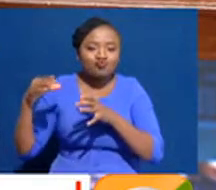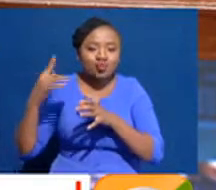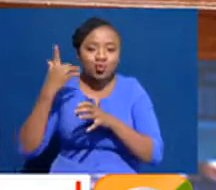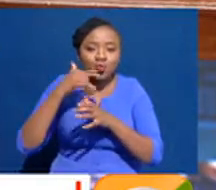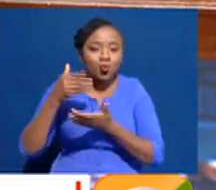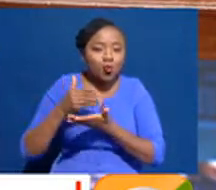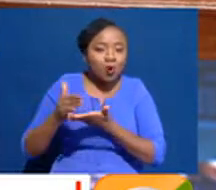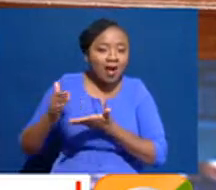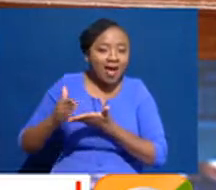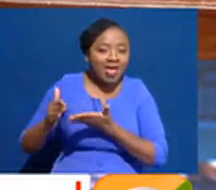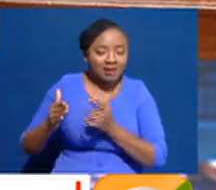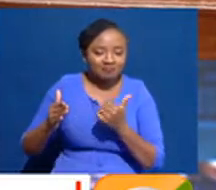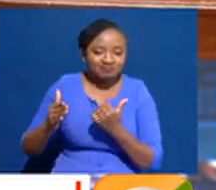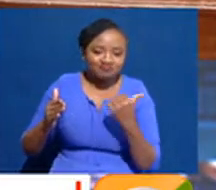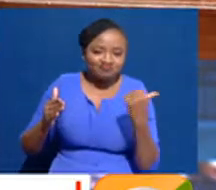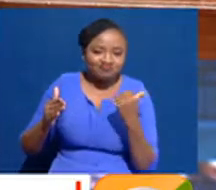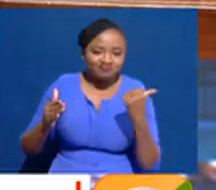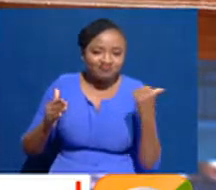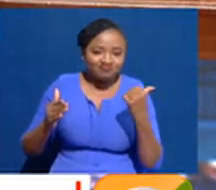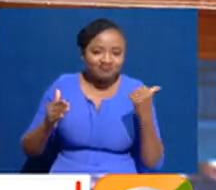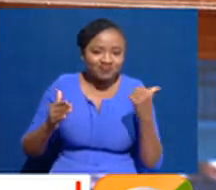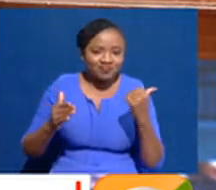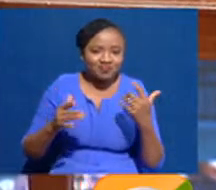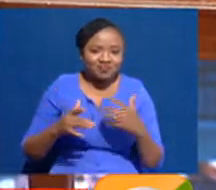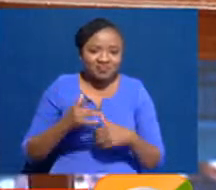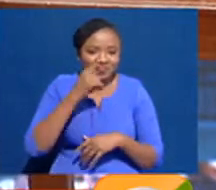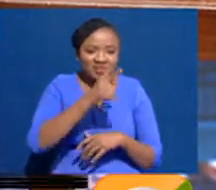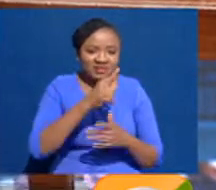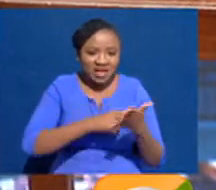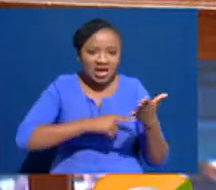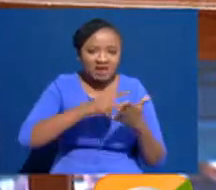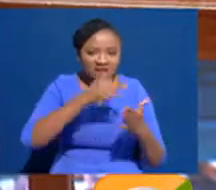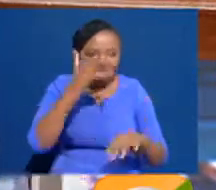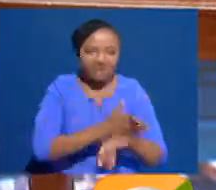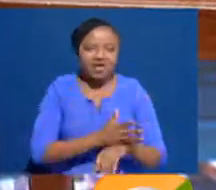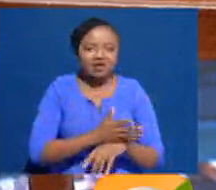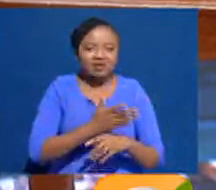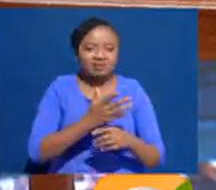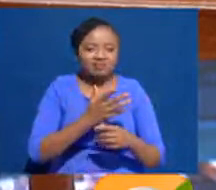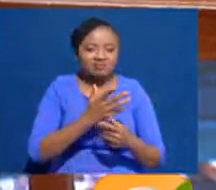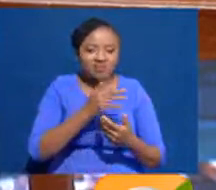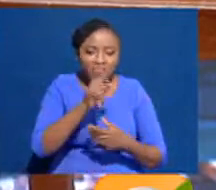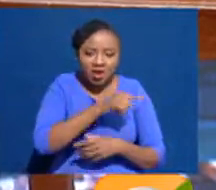this illegitimate regime. Why do you call it illegitimate? I call it illegitimate.